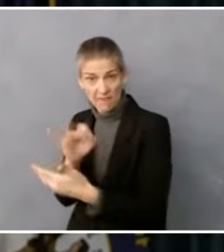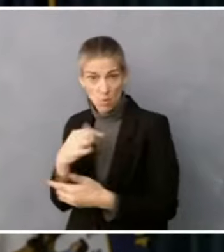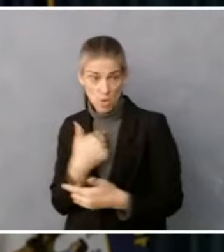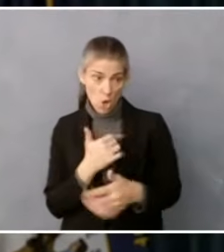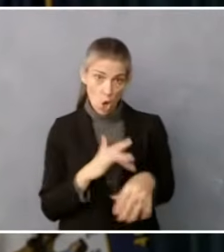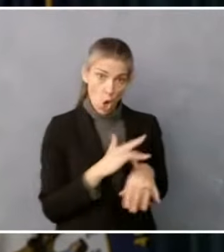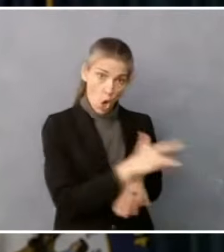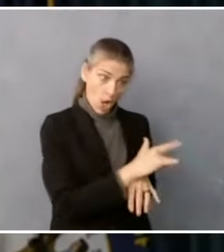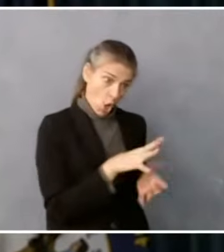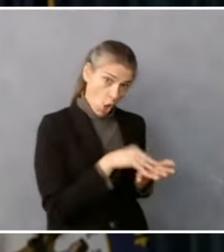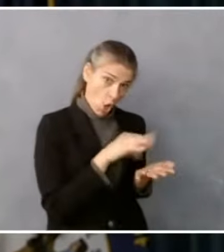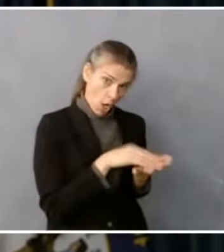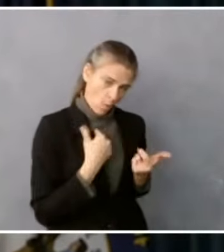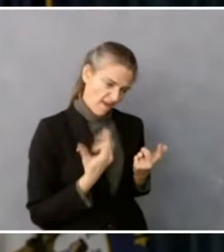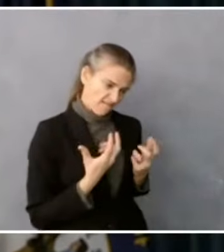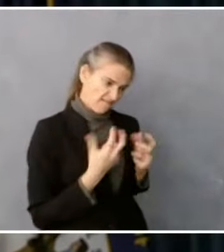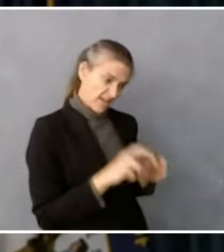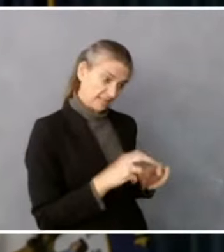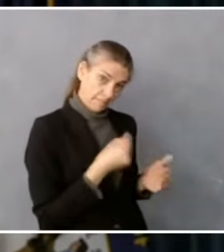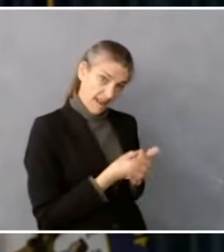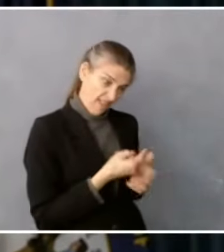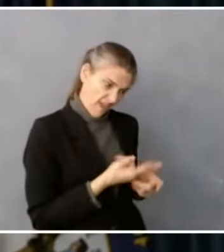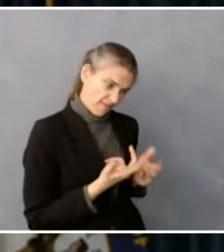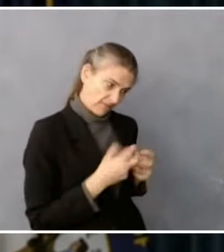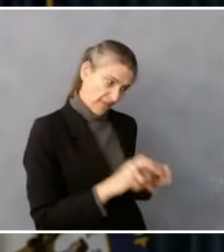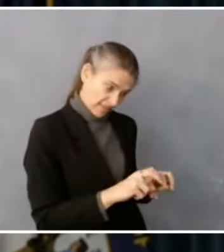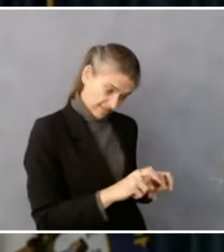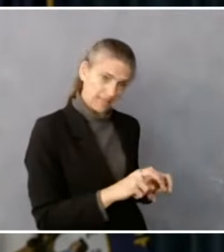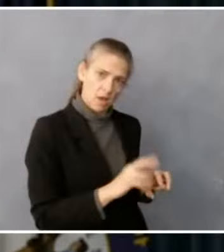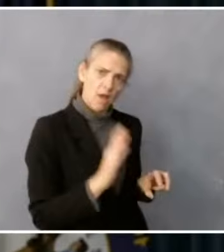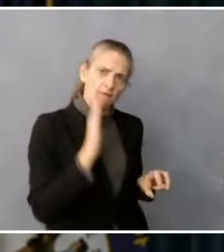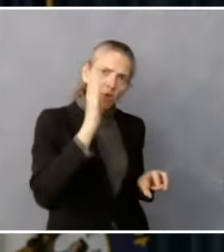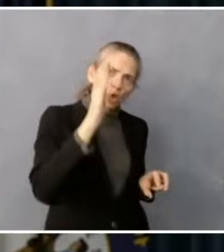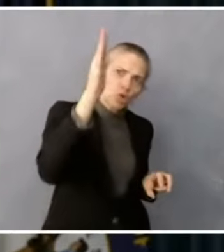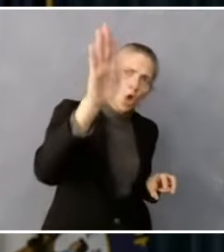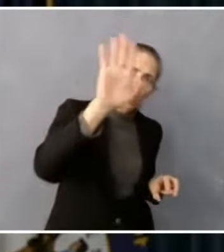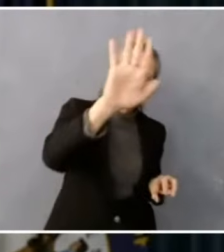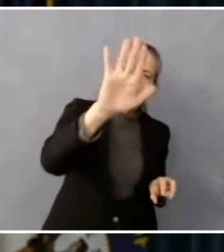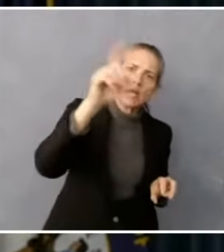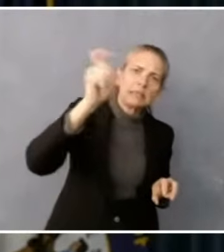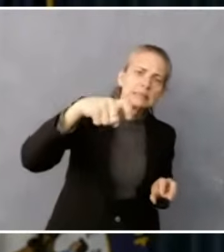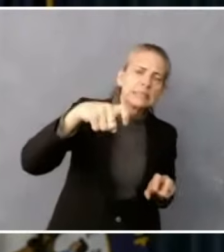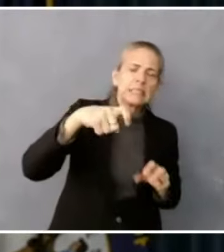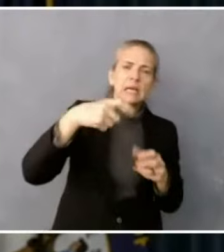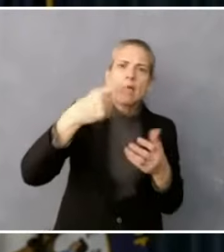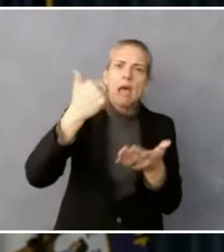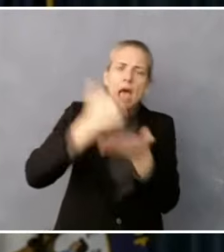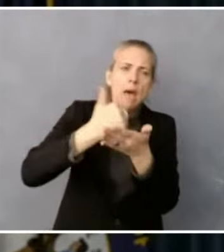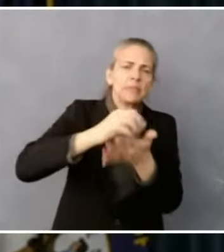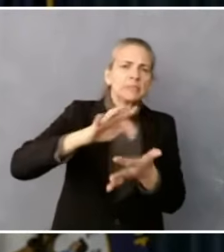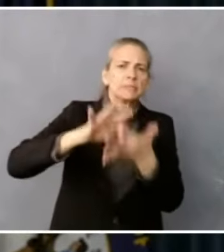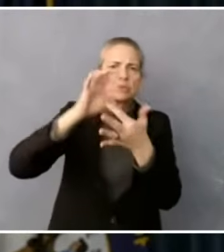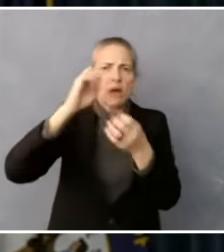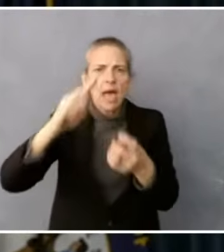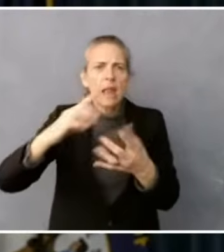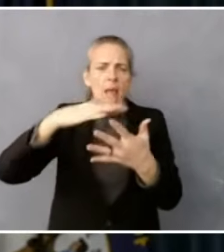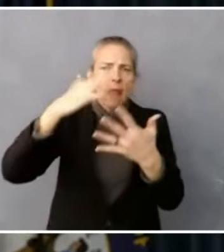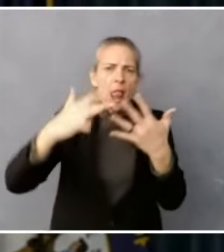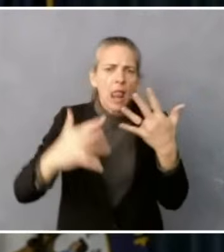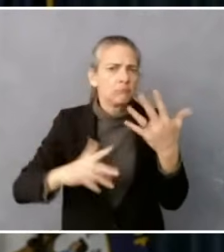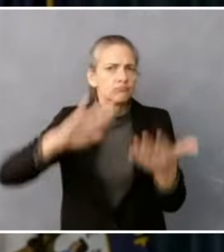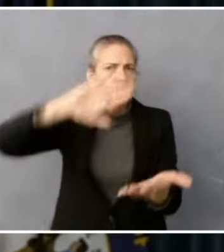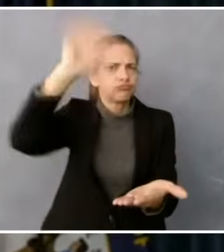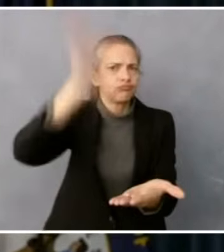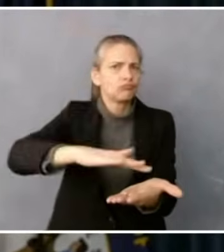returns through reduced needs for remedial education and special education services. Pre-K graduates are also